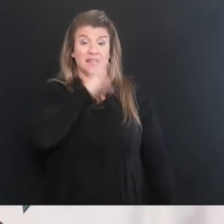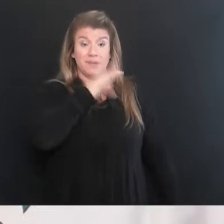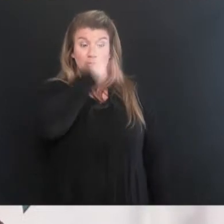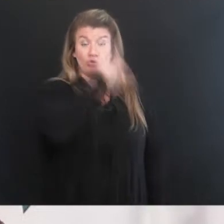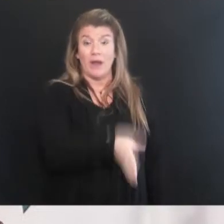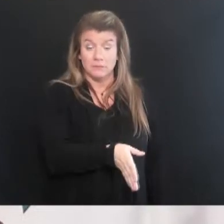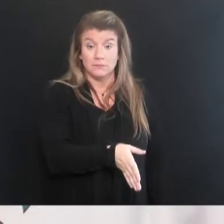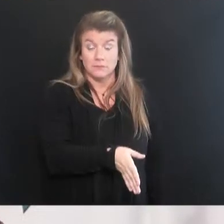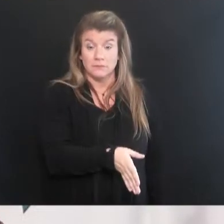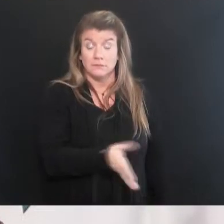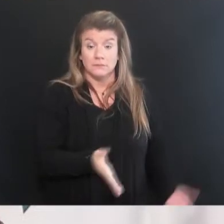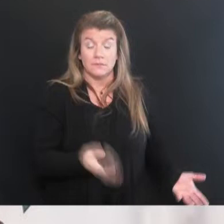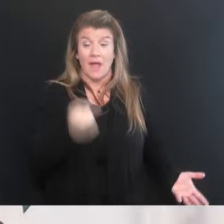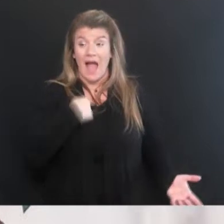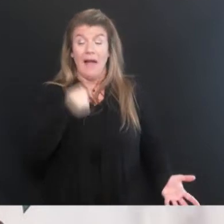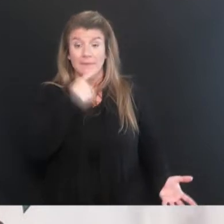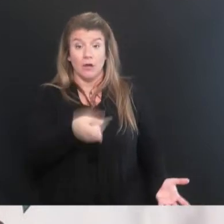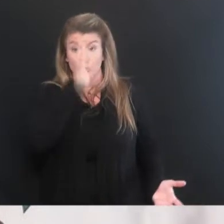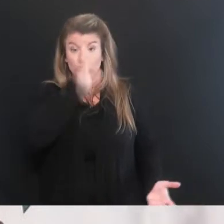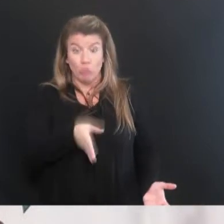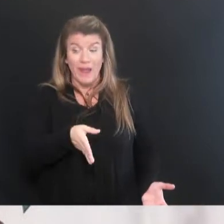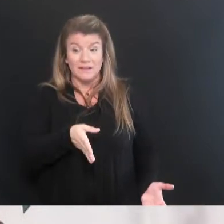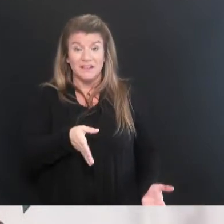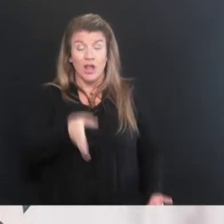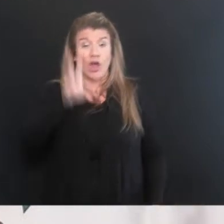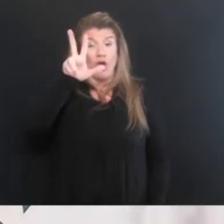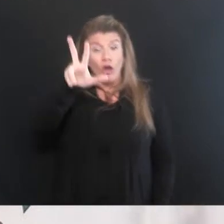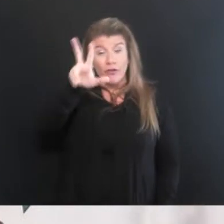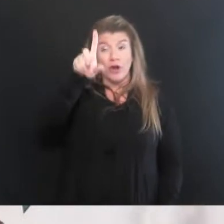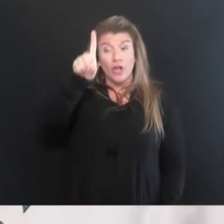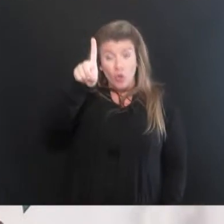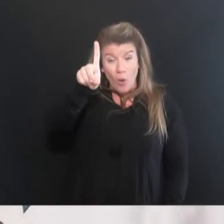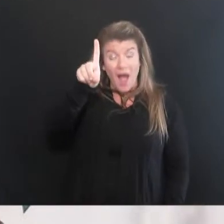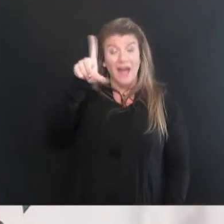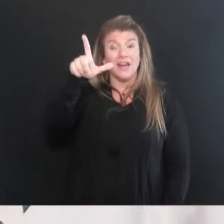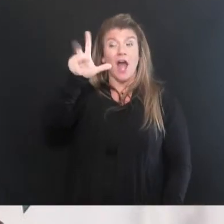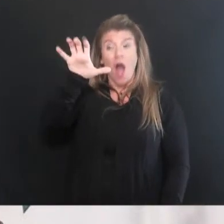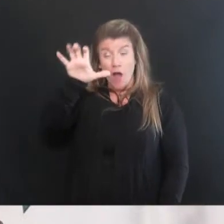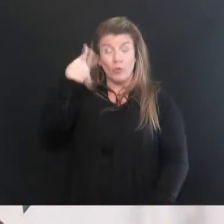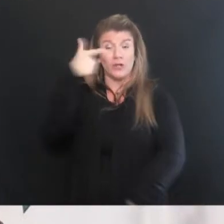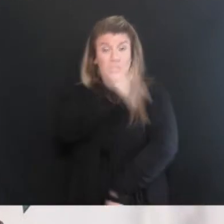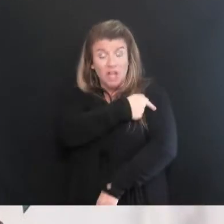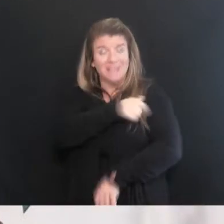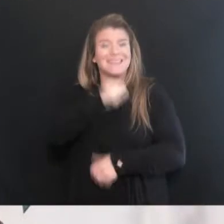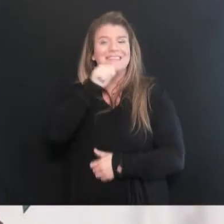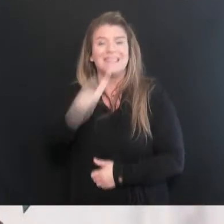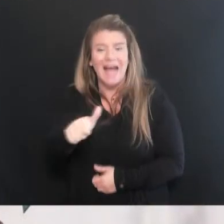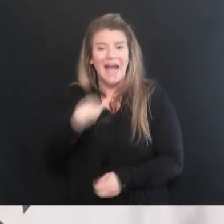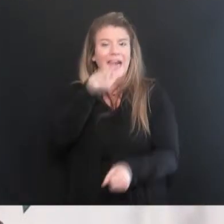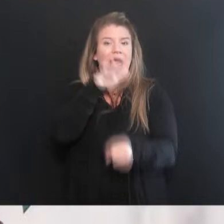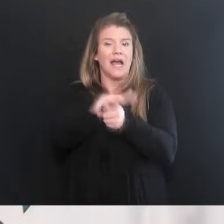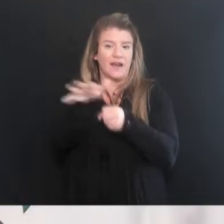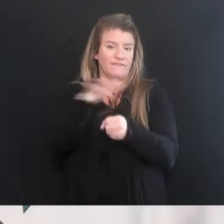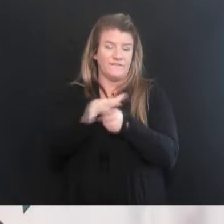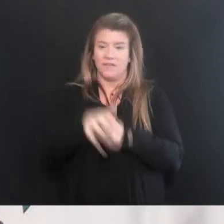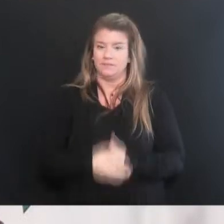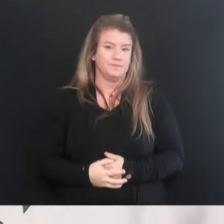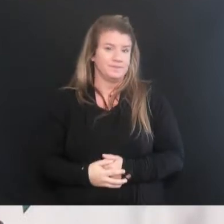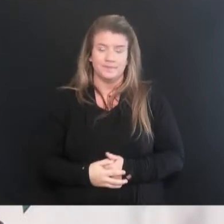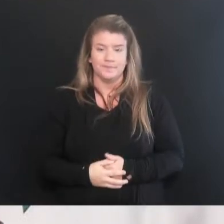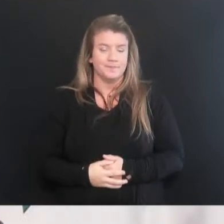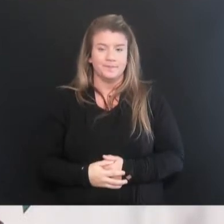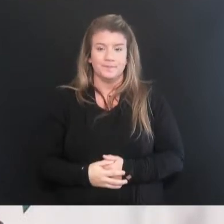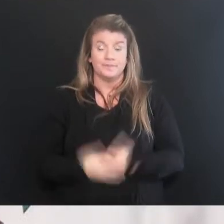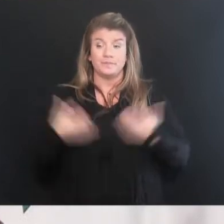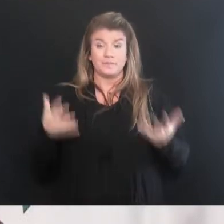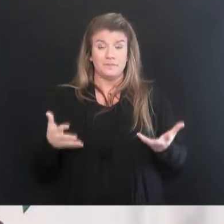tell you too, absolutely 3,100 doses is not enough. And absolutely,